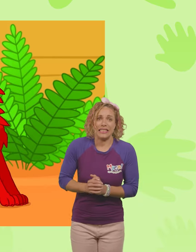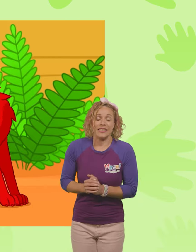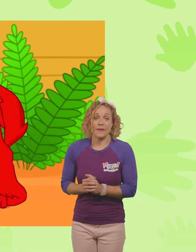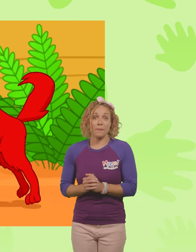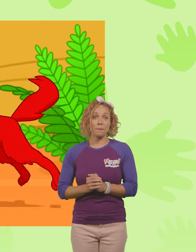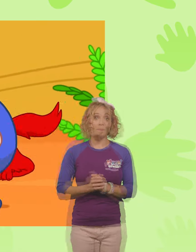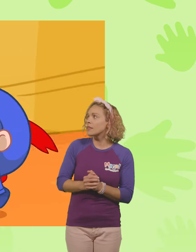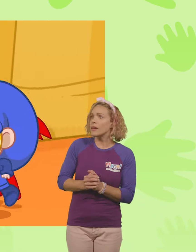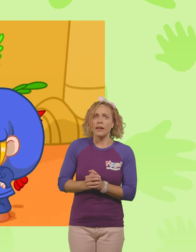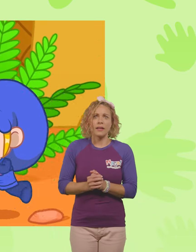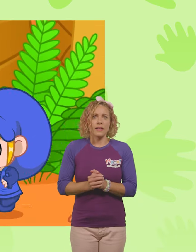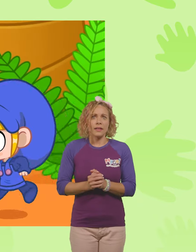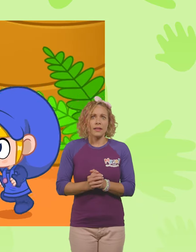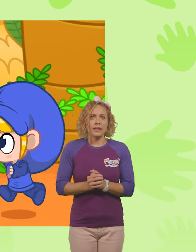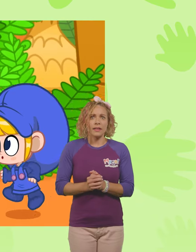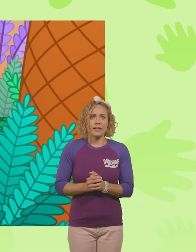Bandits!